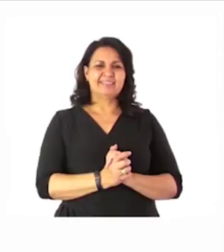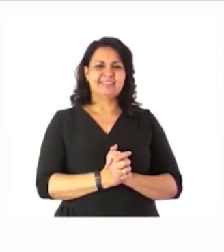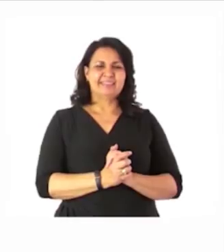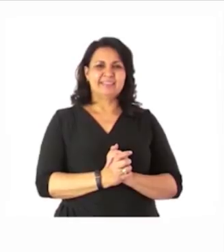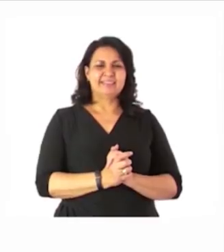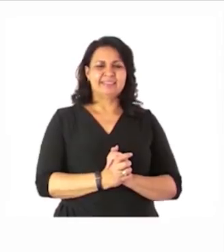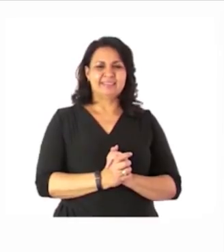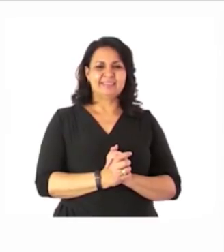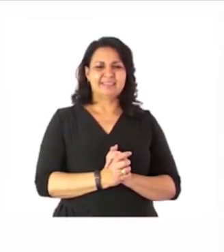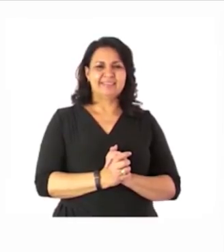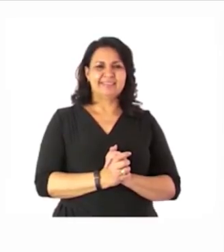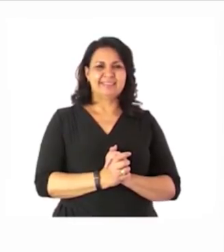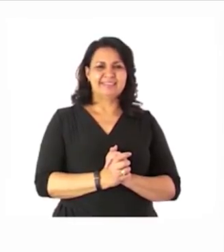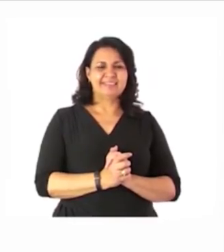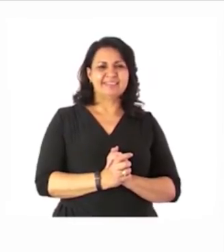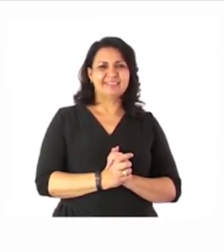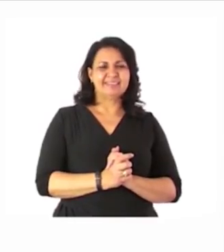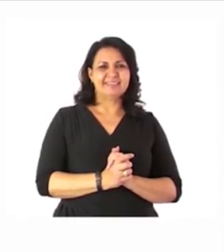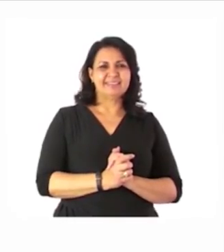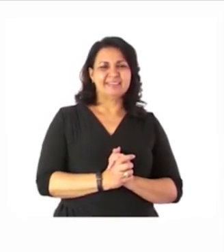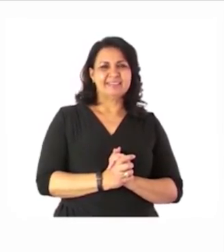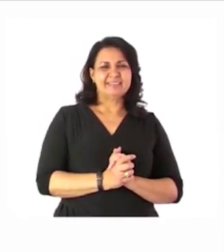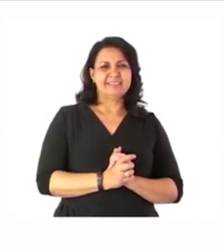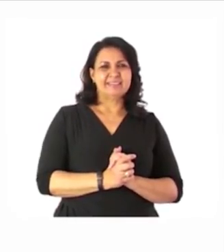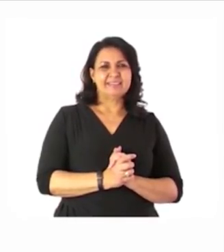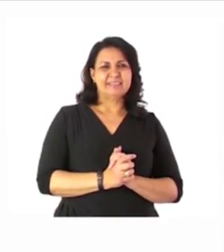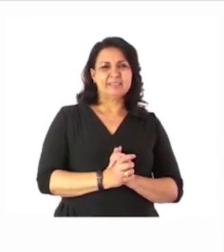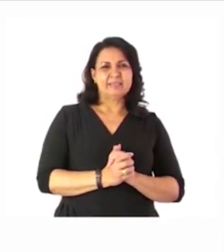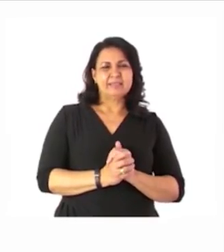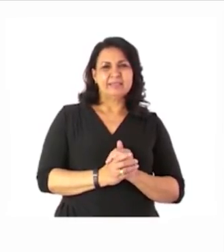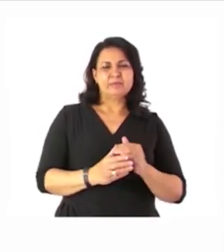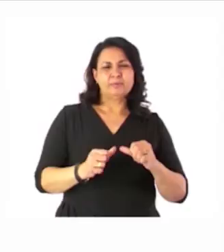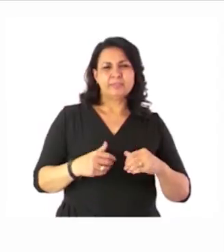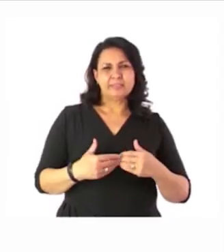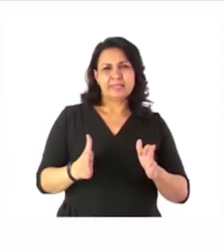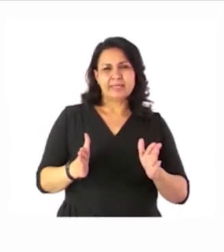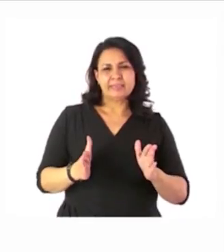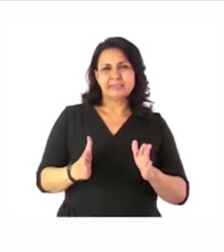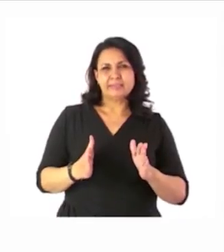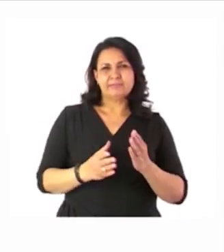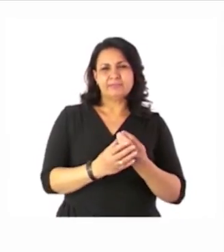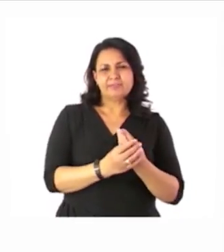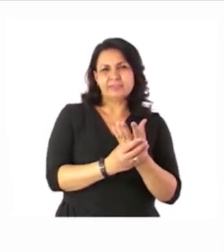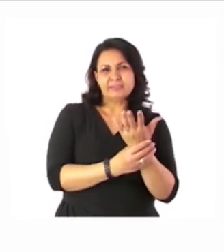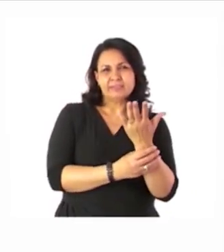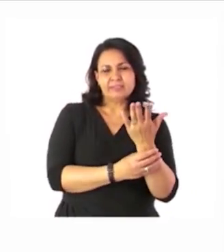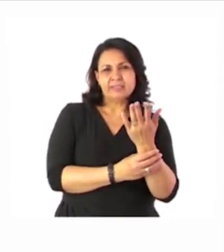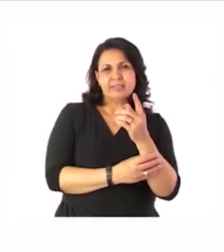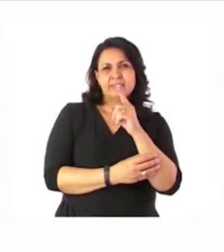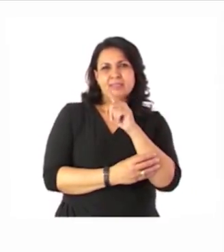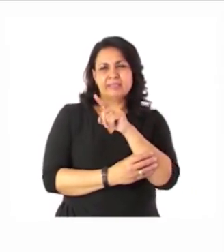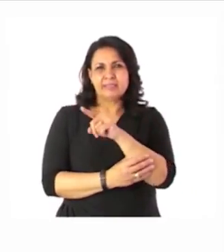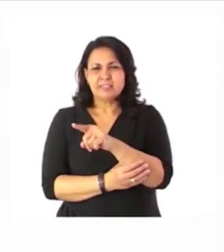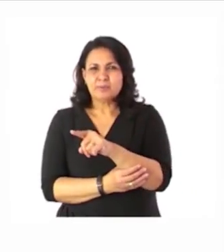which is different so if we start from the first hand look at the